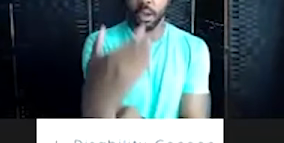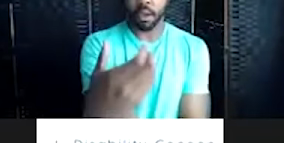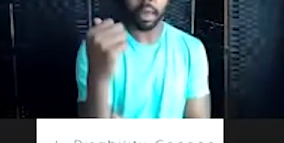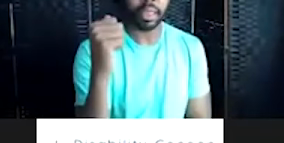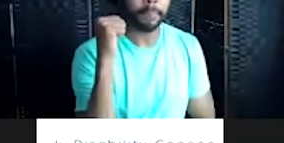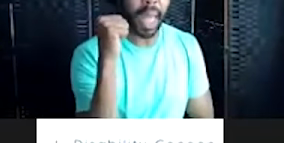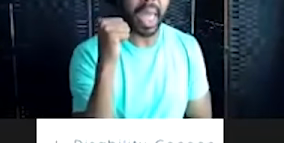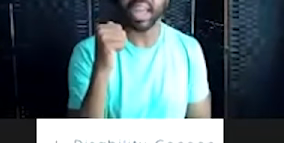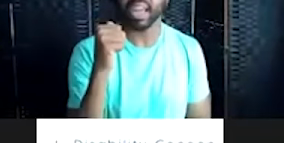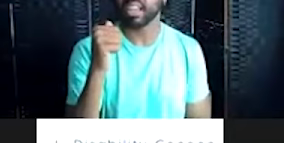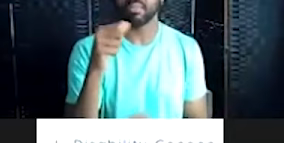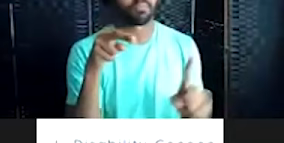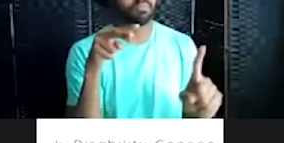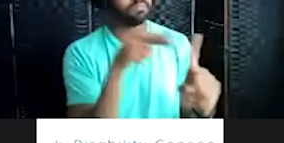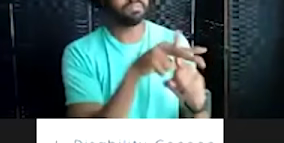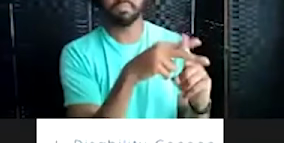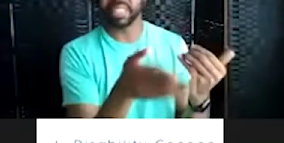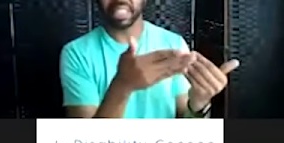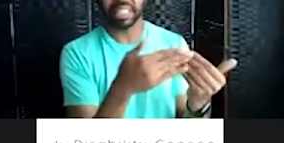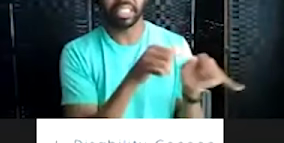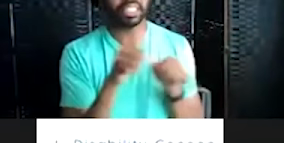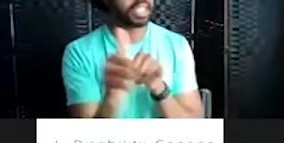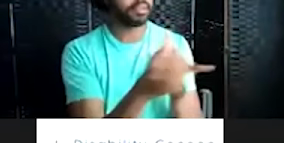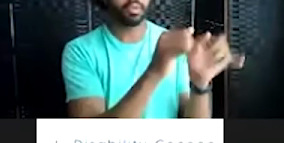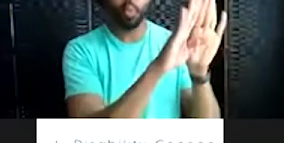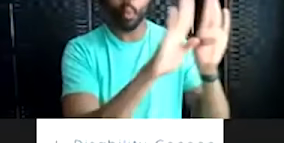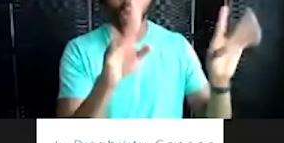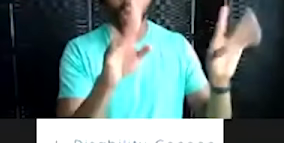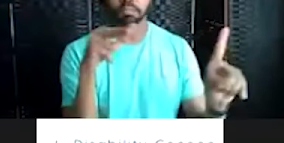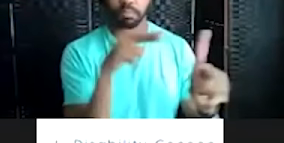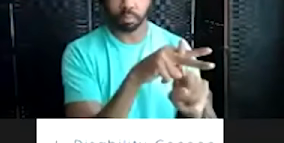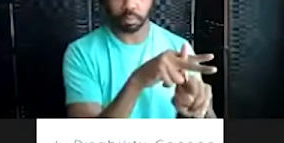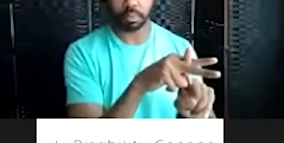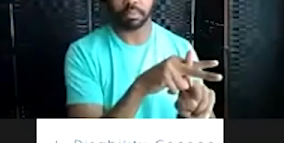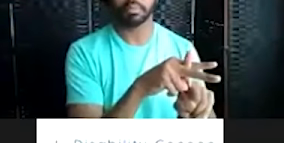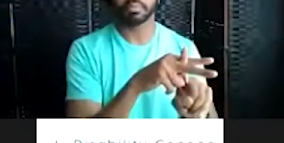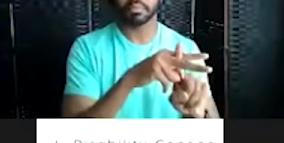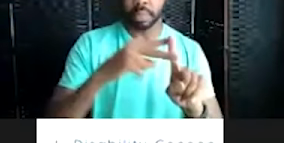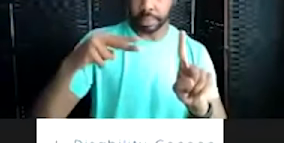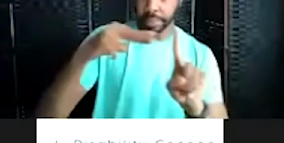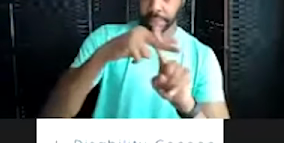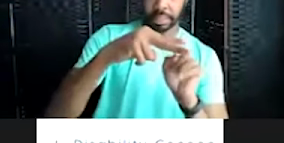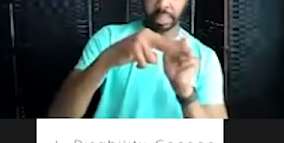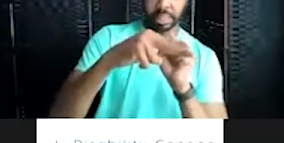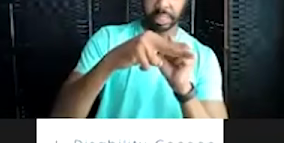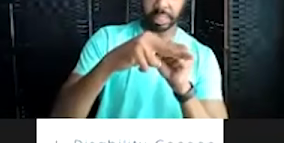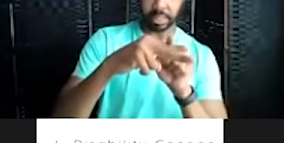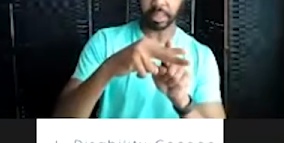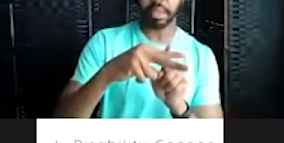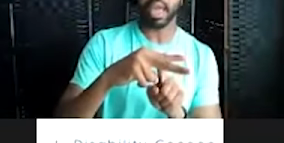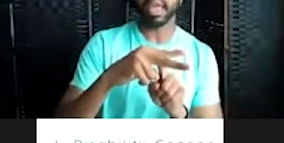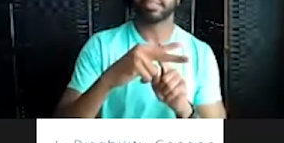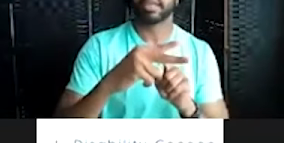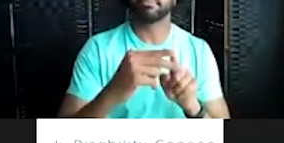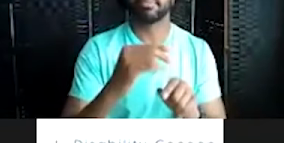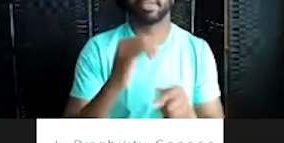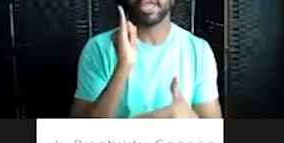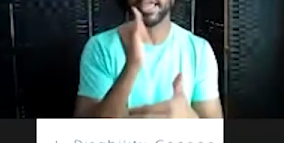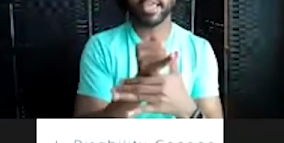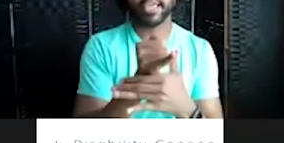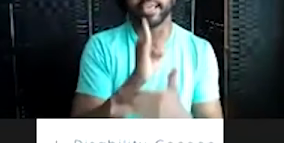wall outlet. So it basically serves as an interrupter between the device that you're plugging in and your wall outlet. And